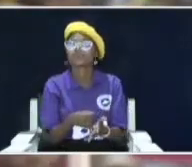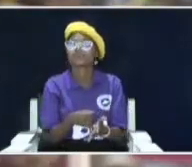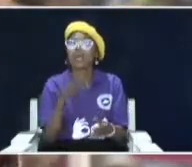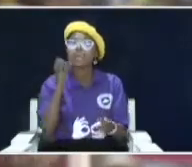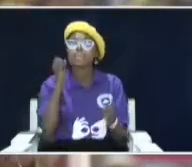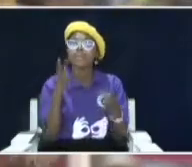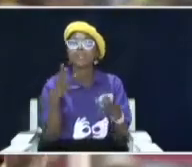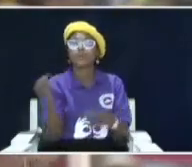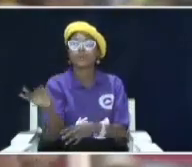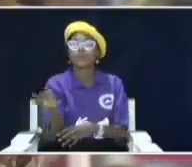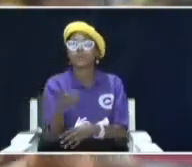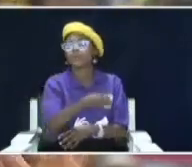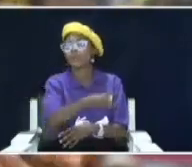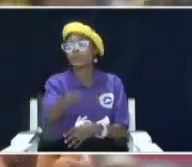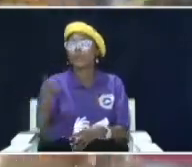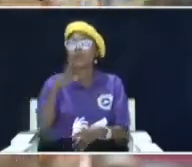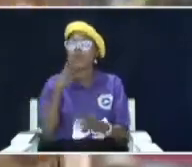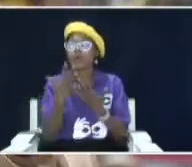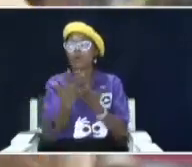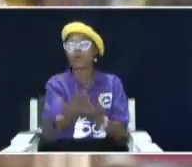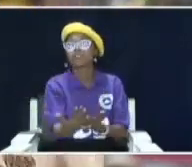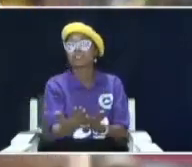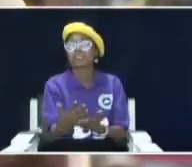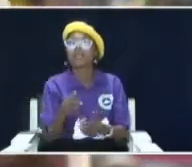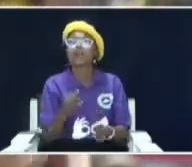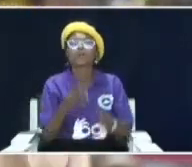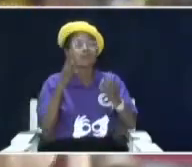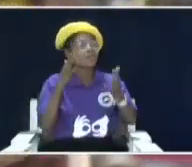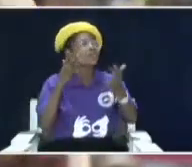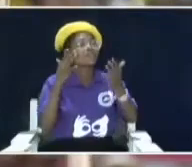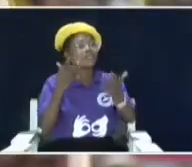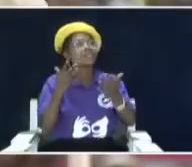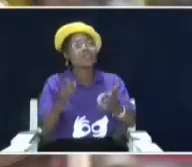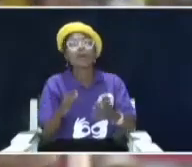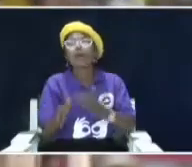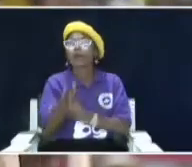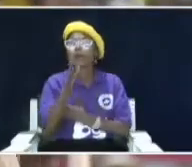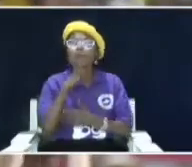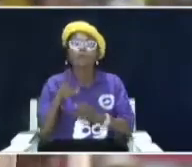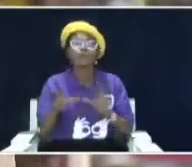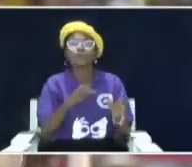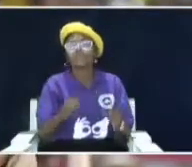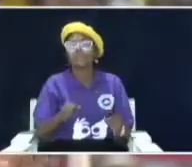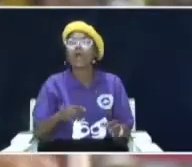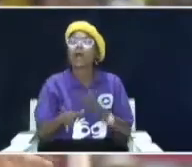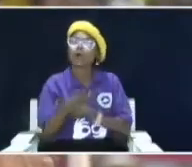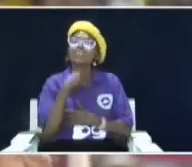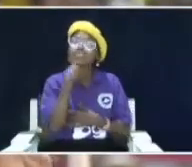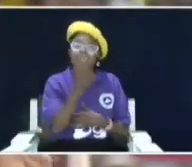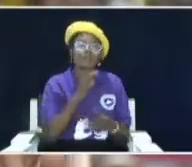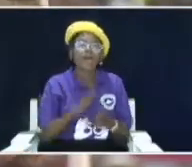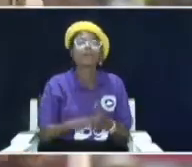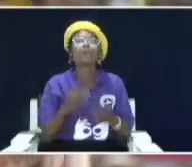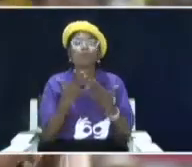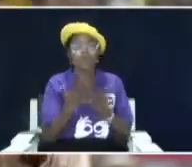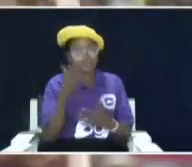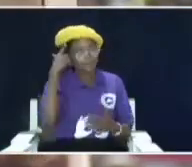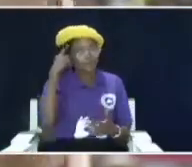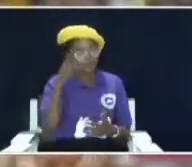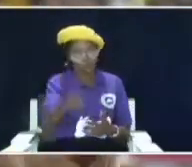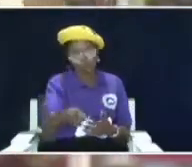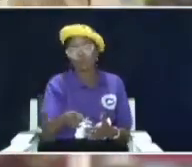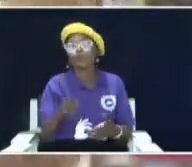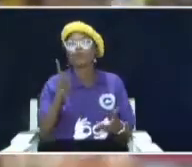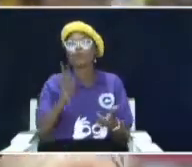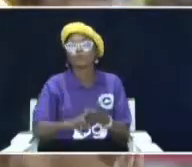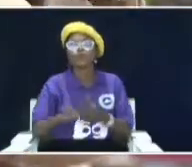Many of us are waiting for God. I'm waiting. One day God will do it. And God is saying, I'm waiting for you. I'm waiting for you